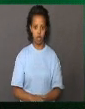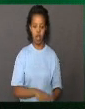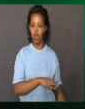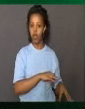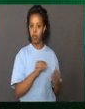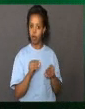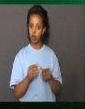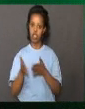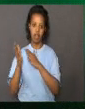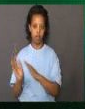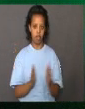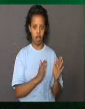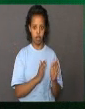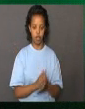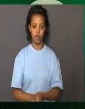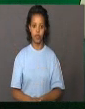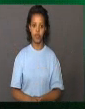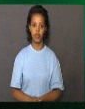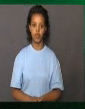Students, let's get ready.